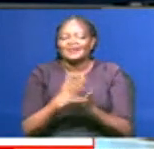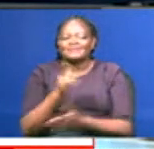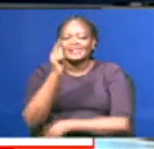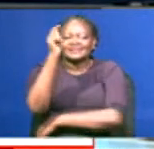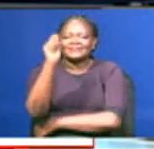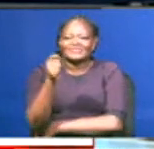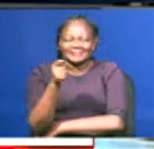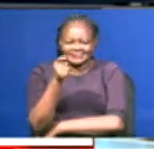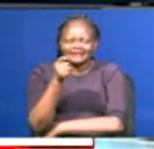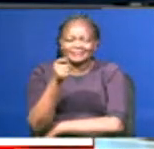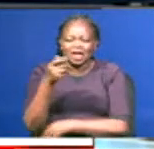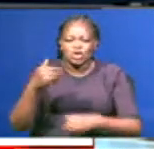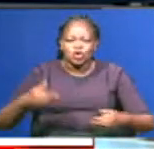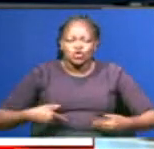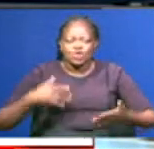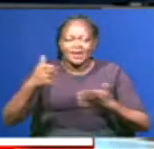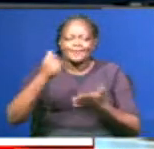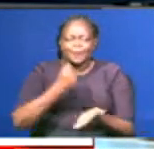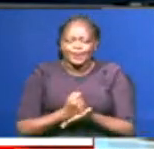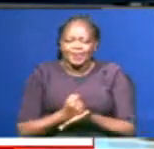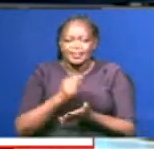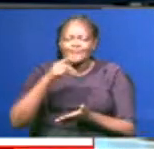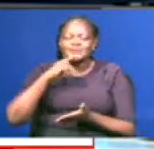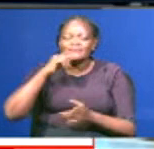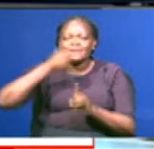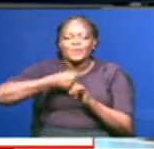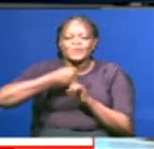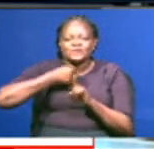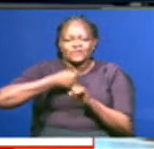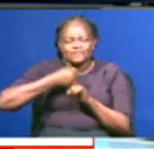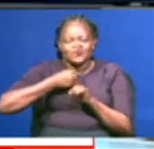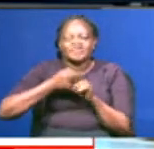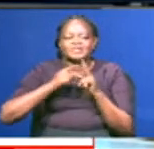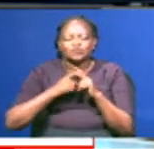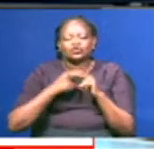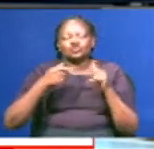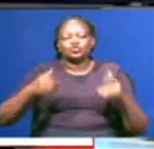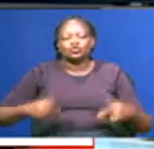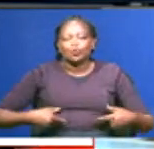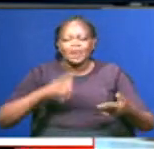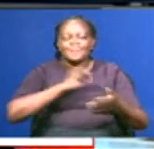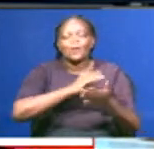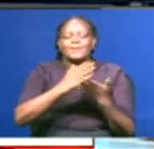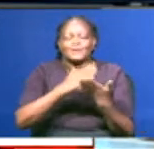in youth employment. The lawmakers pledged to push for the rollout of a youth empowerment